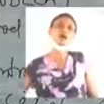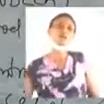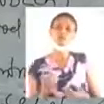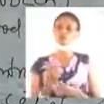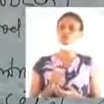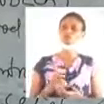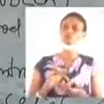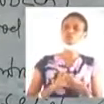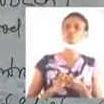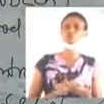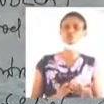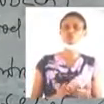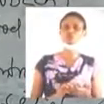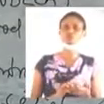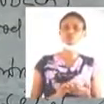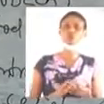7.7.